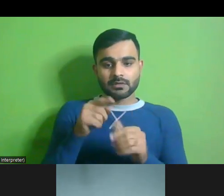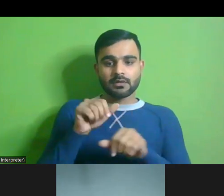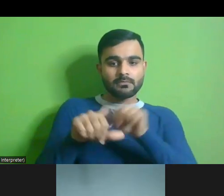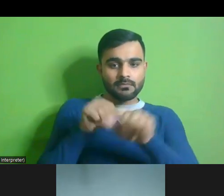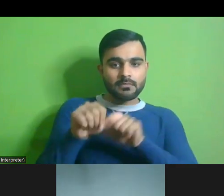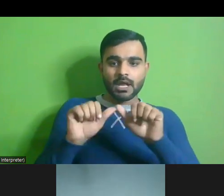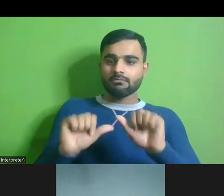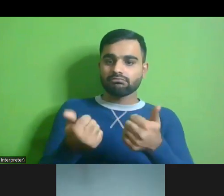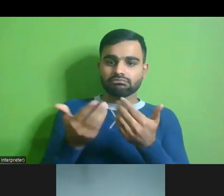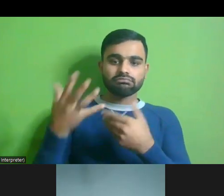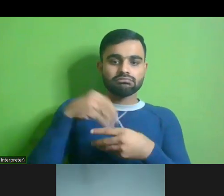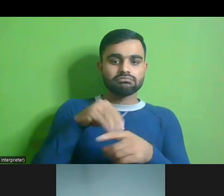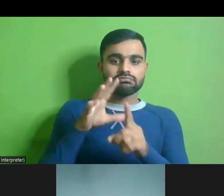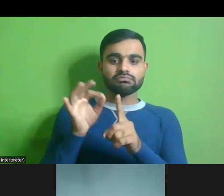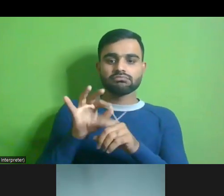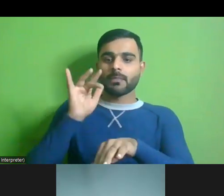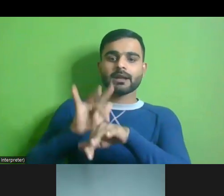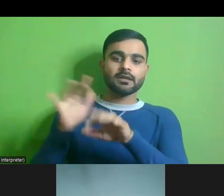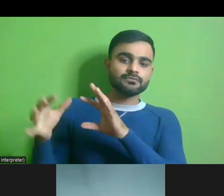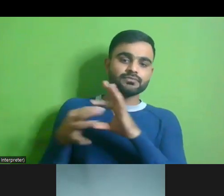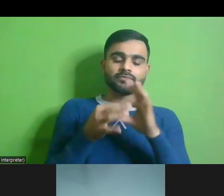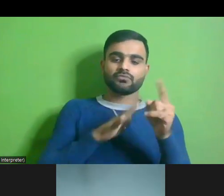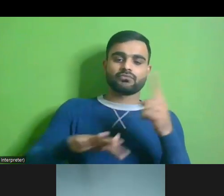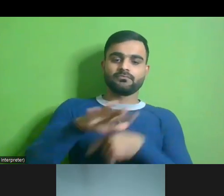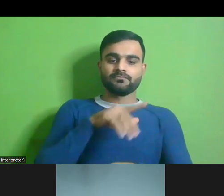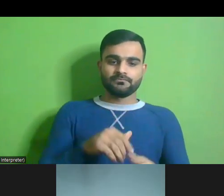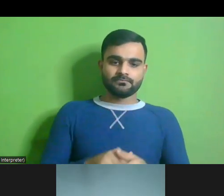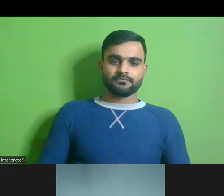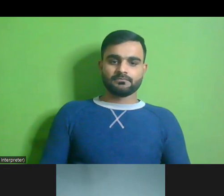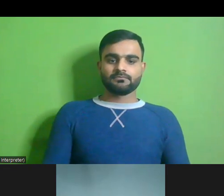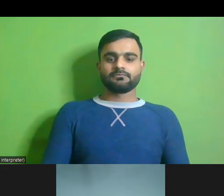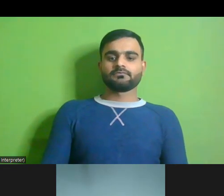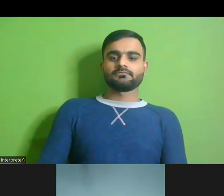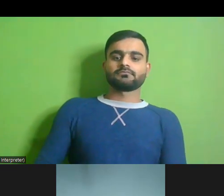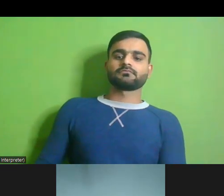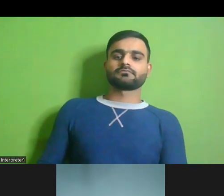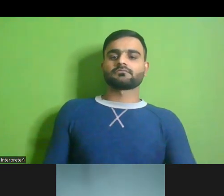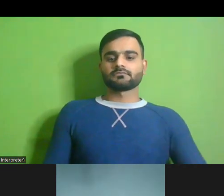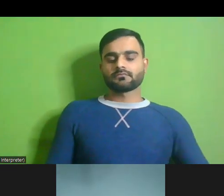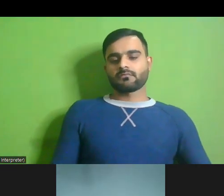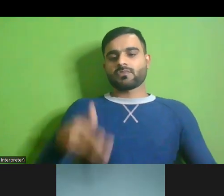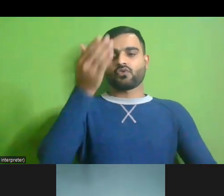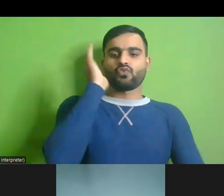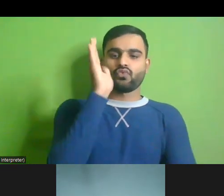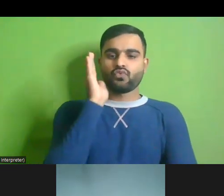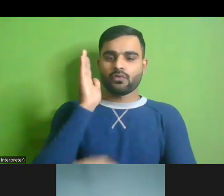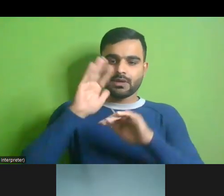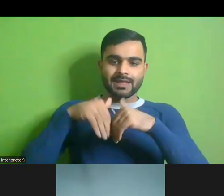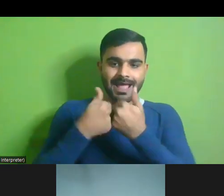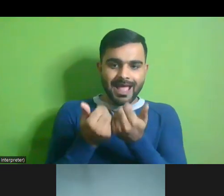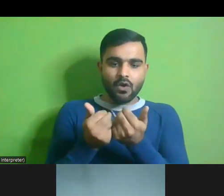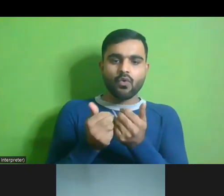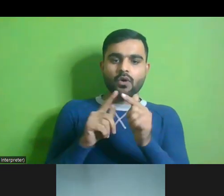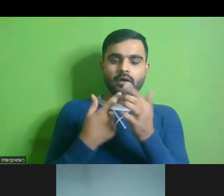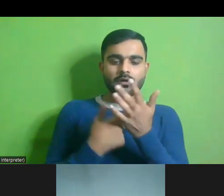can enable undoing of untouchability. So, in your presentation, how did the